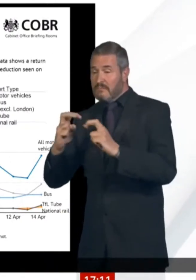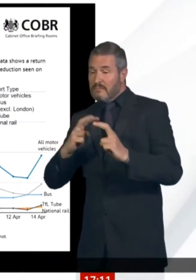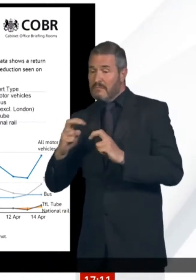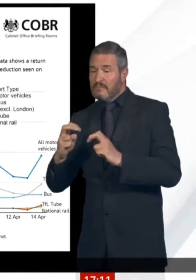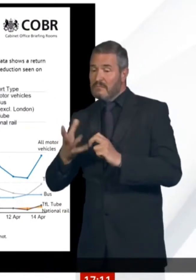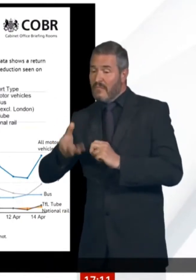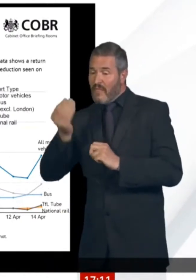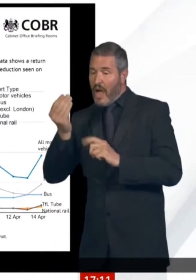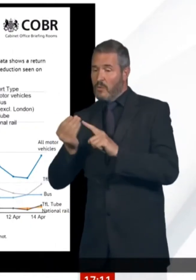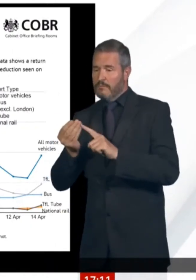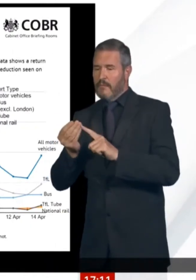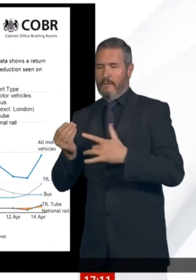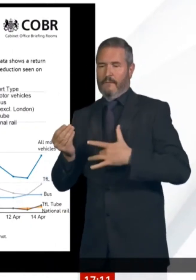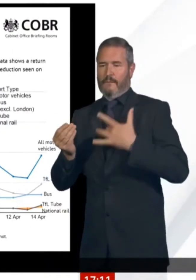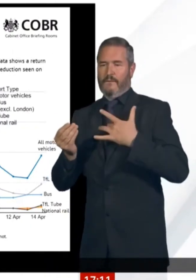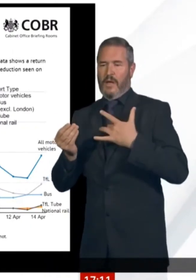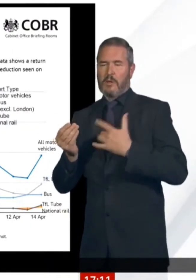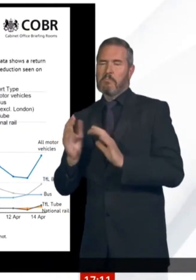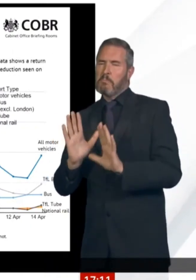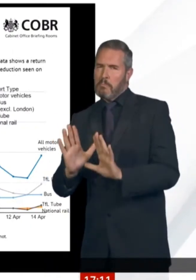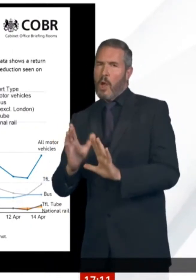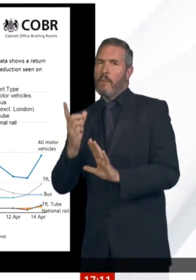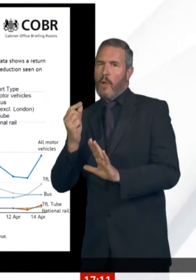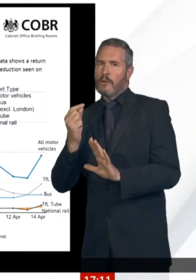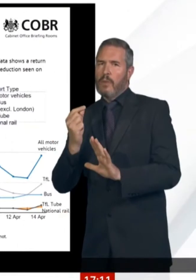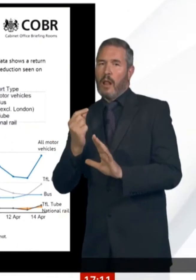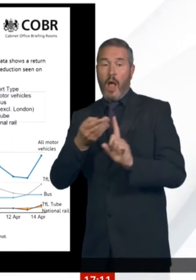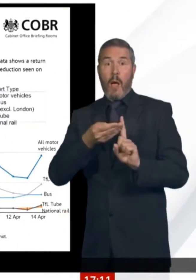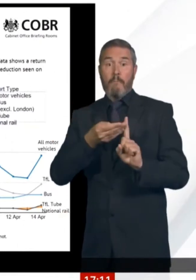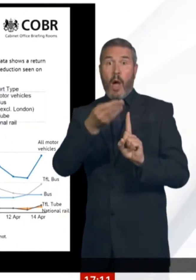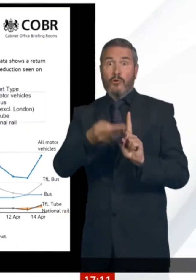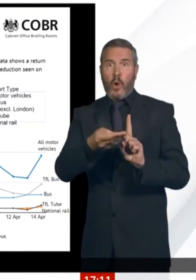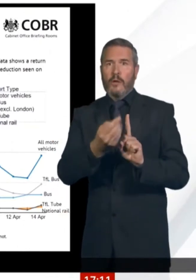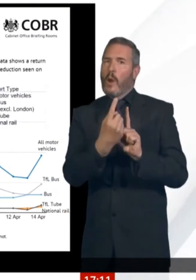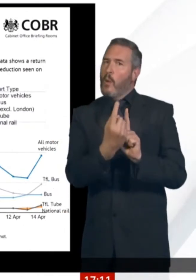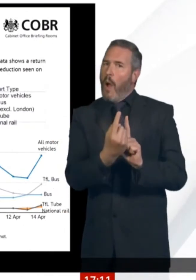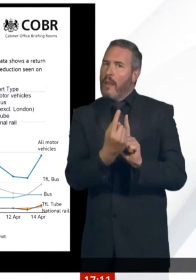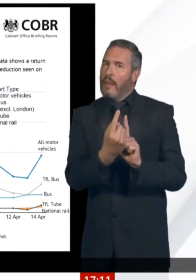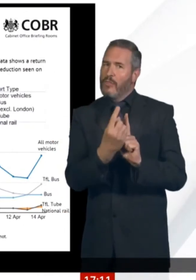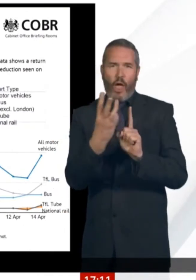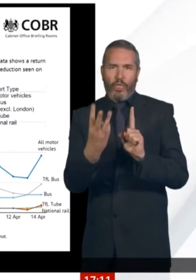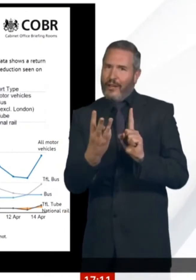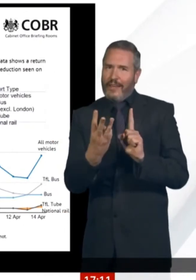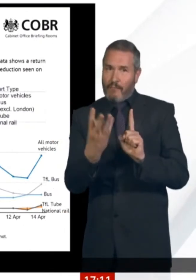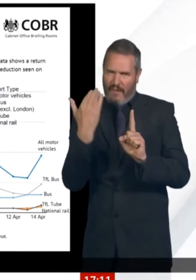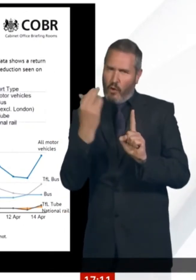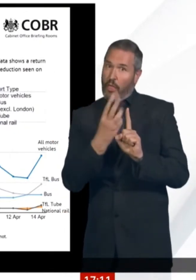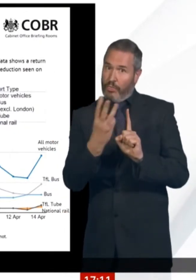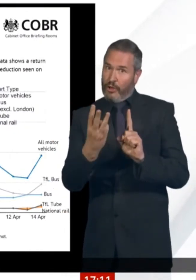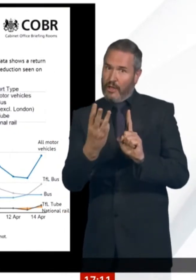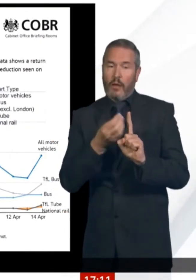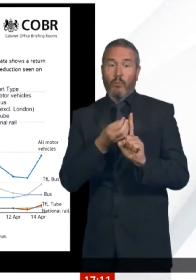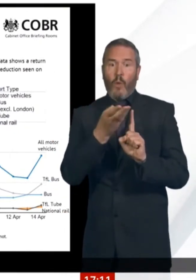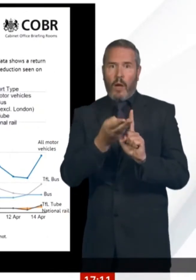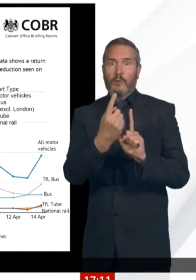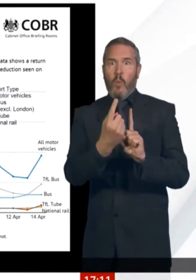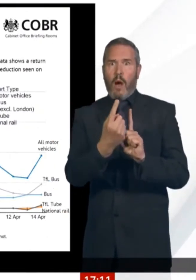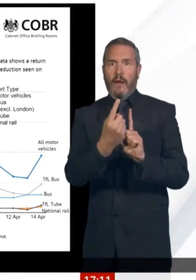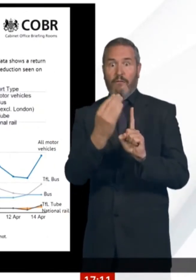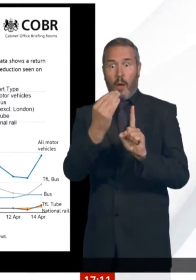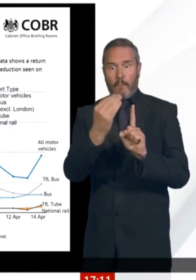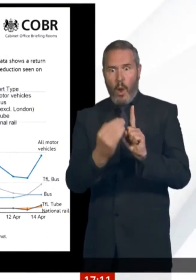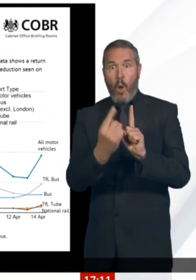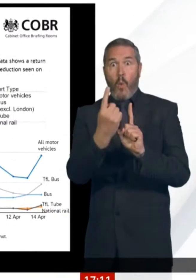of the opinion that it is highly likely that the R is below 1. The transmission force of the virus is below